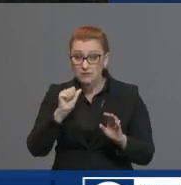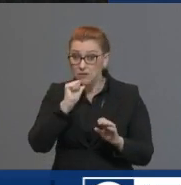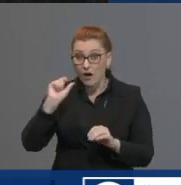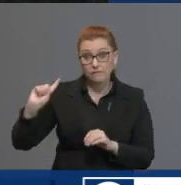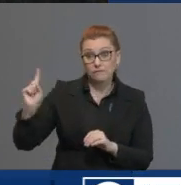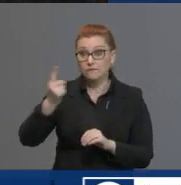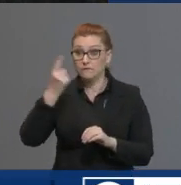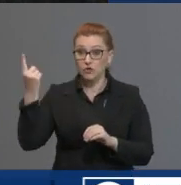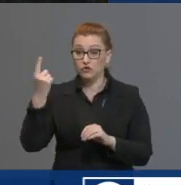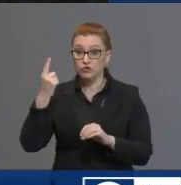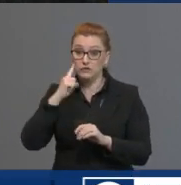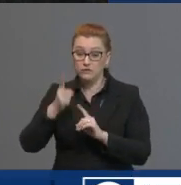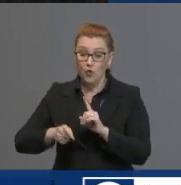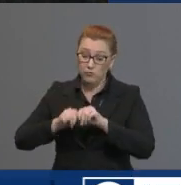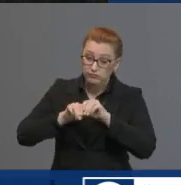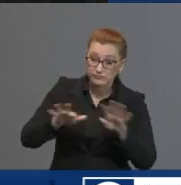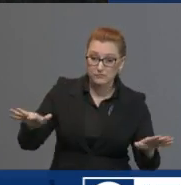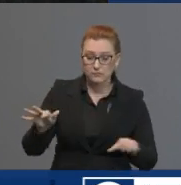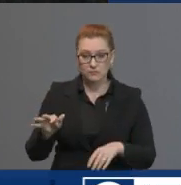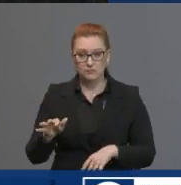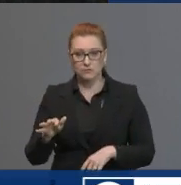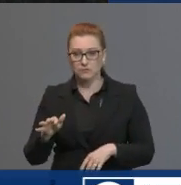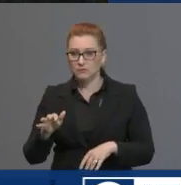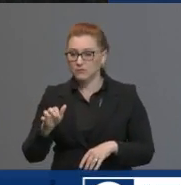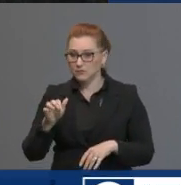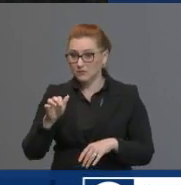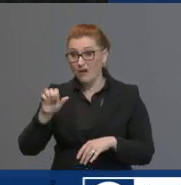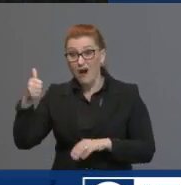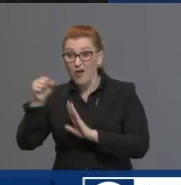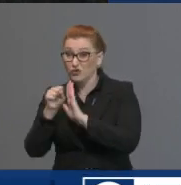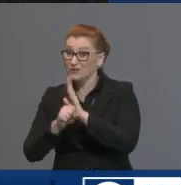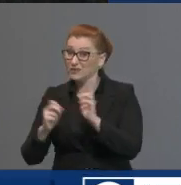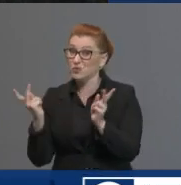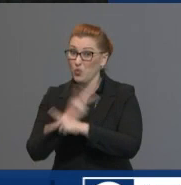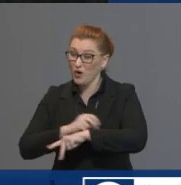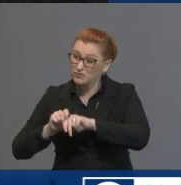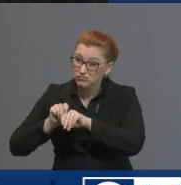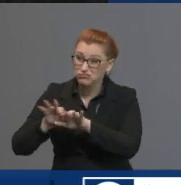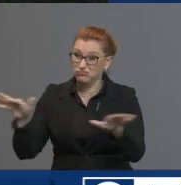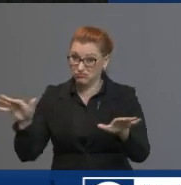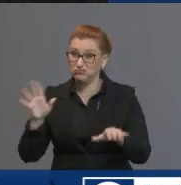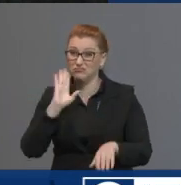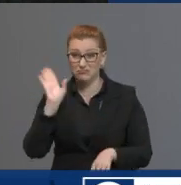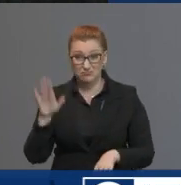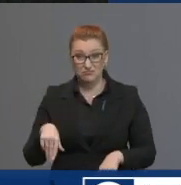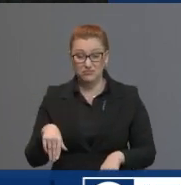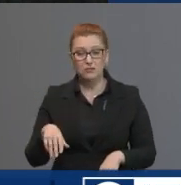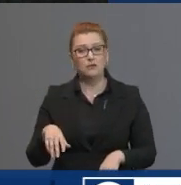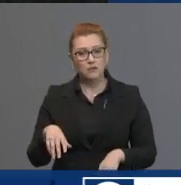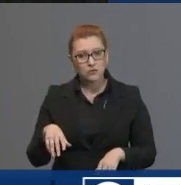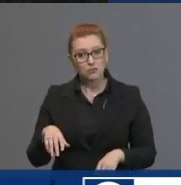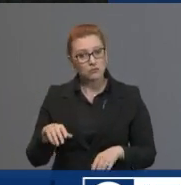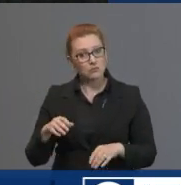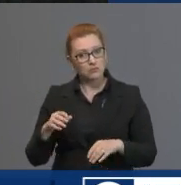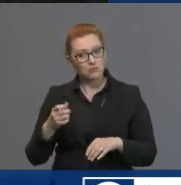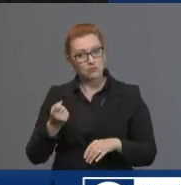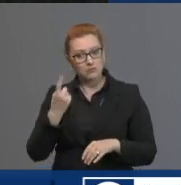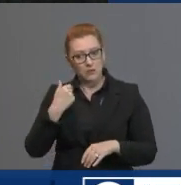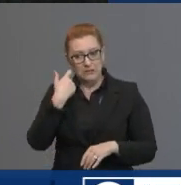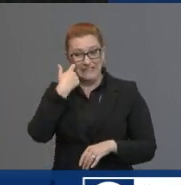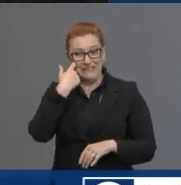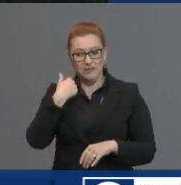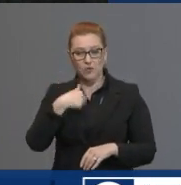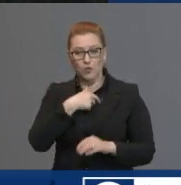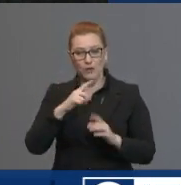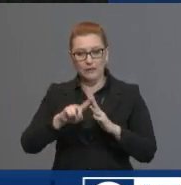a state that is now surging testing, with more testing, you are going to naturally see more